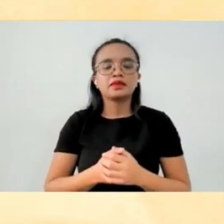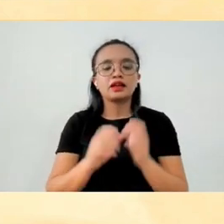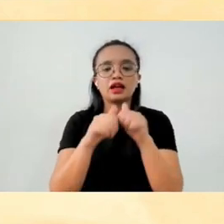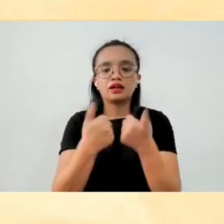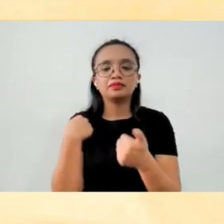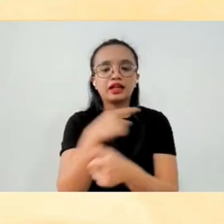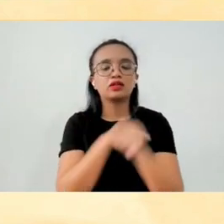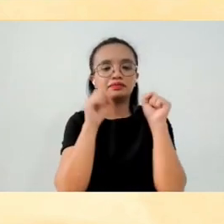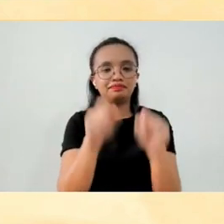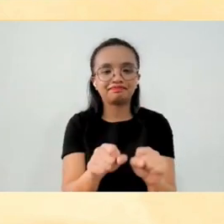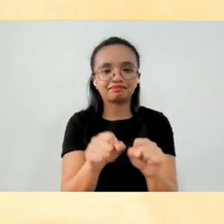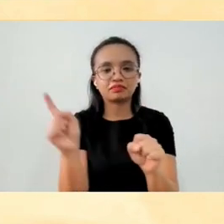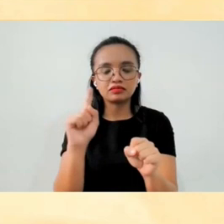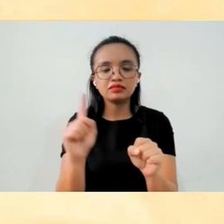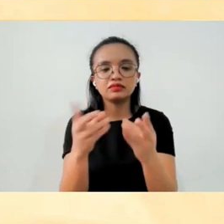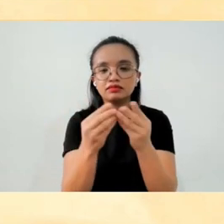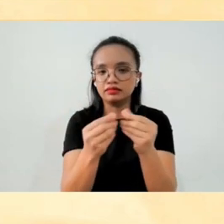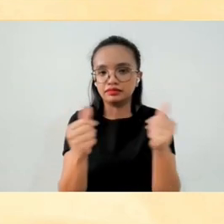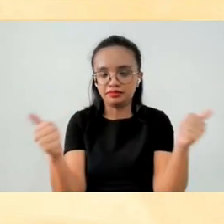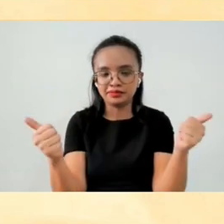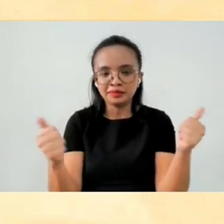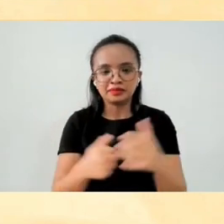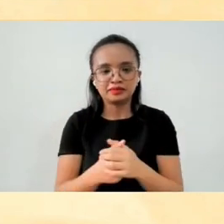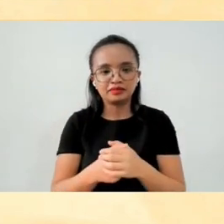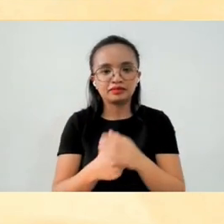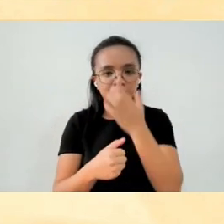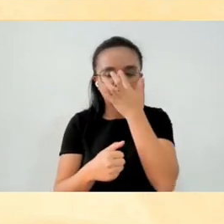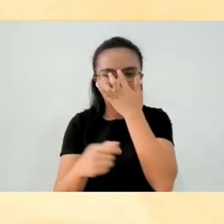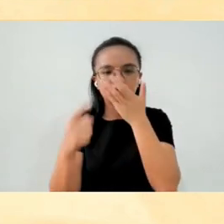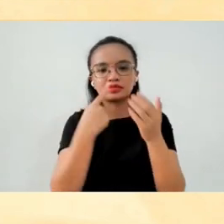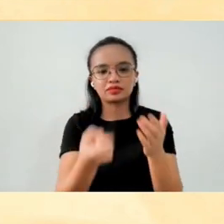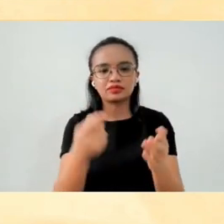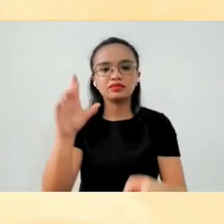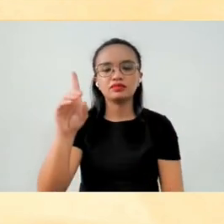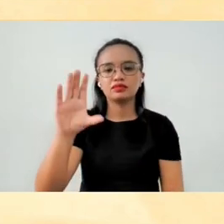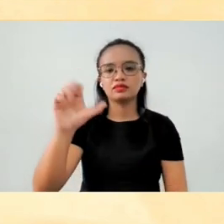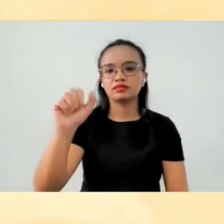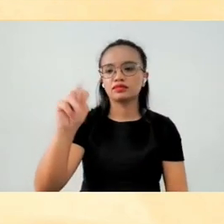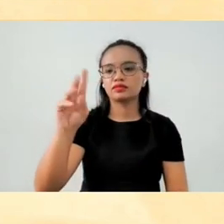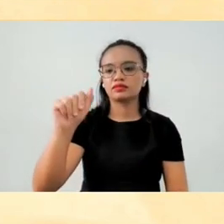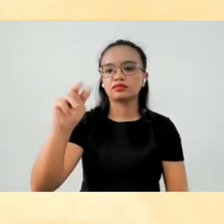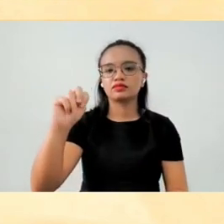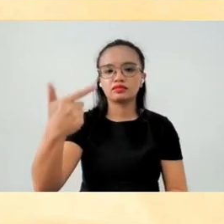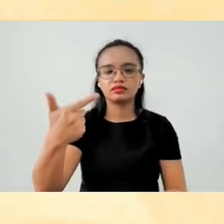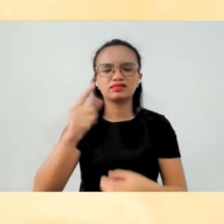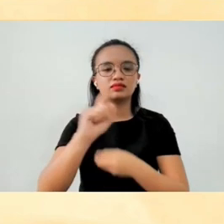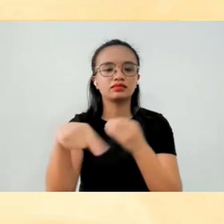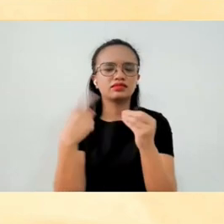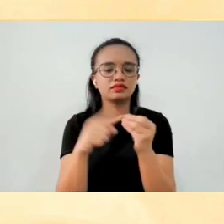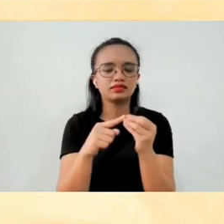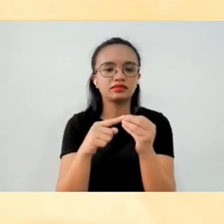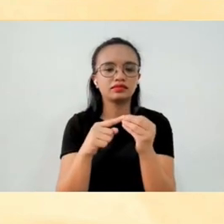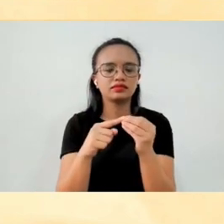can go into the recovery. And the words of Dr. Carandang in terms of